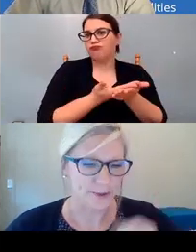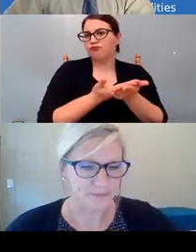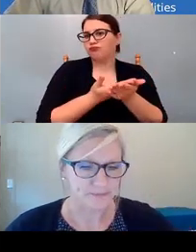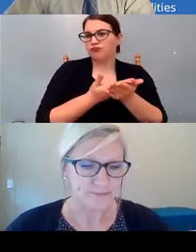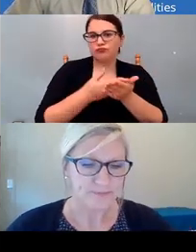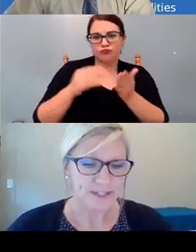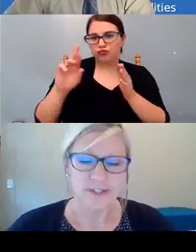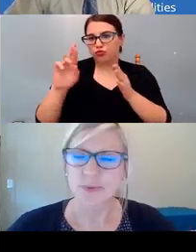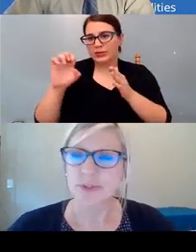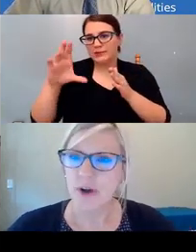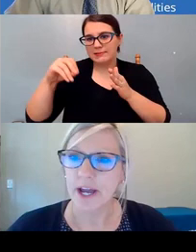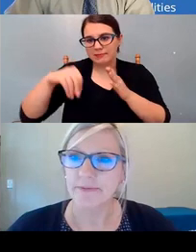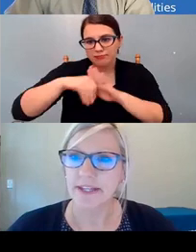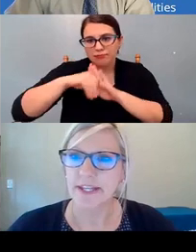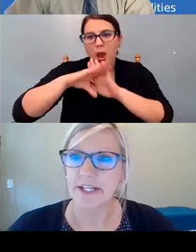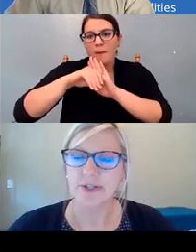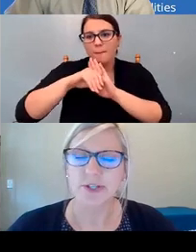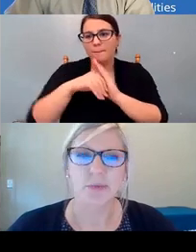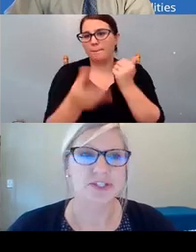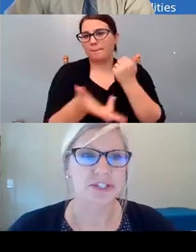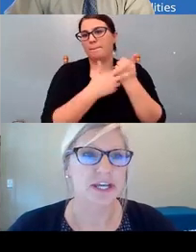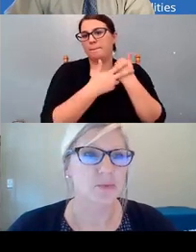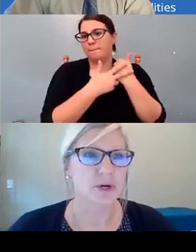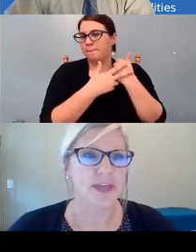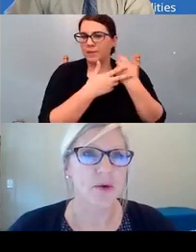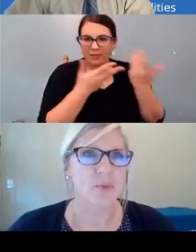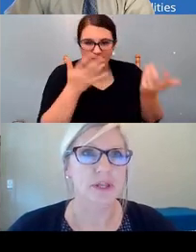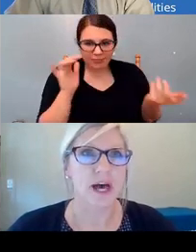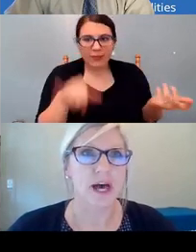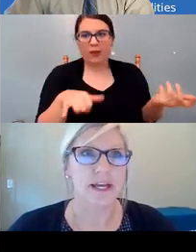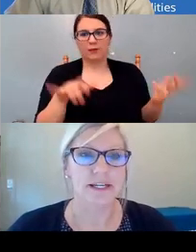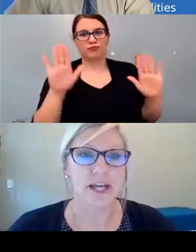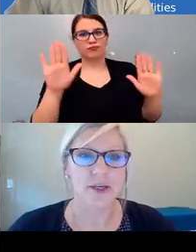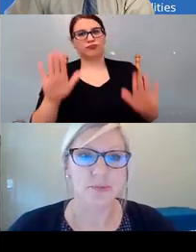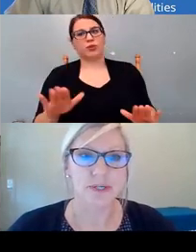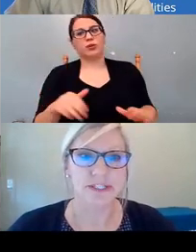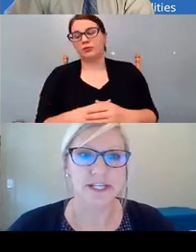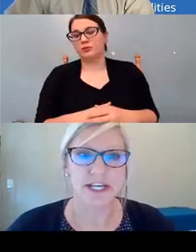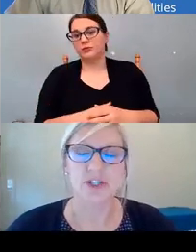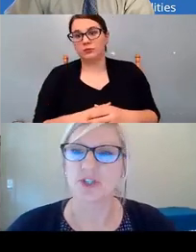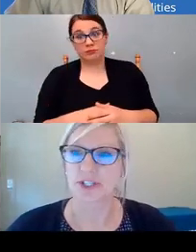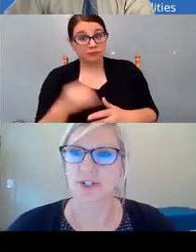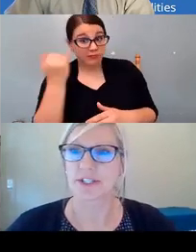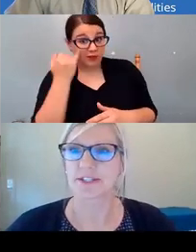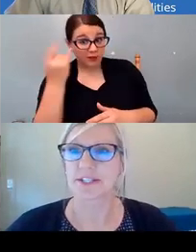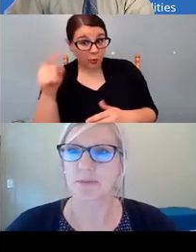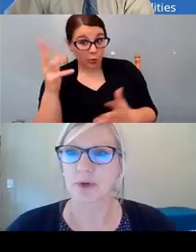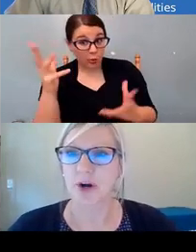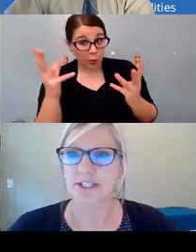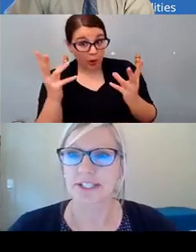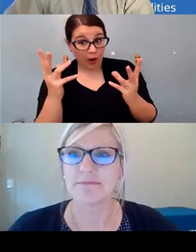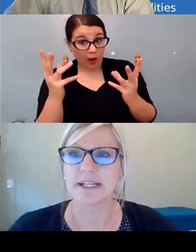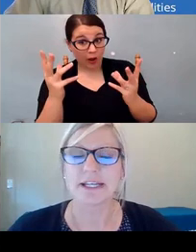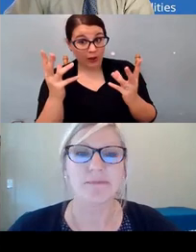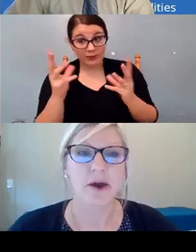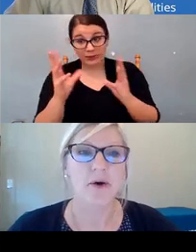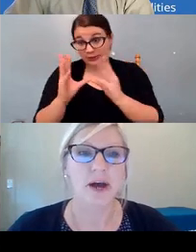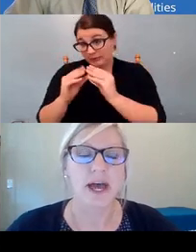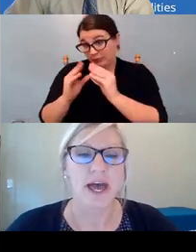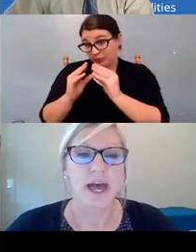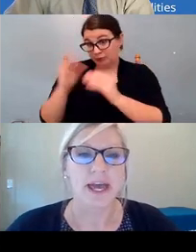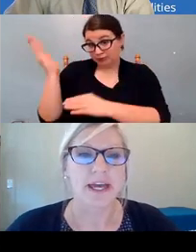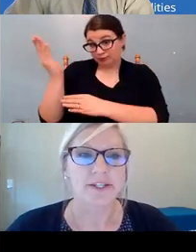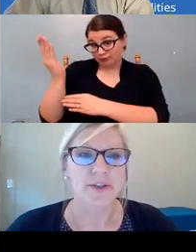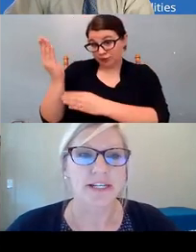that. So this was great, and thank you so much. And anyone that would like another presentation just on the stable card, send me an